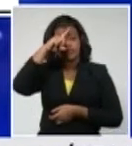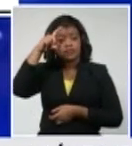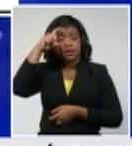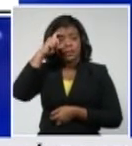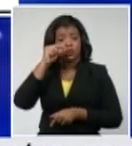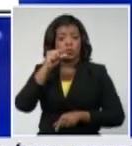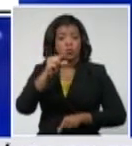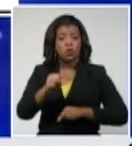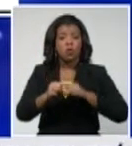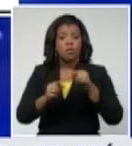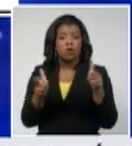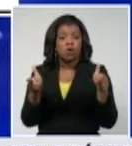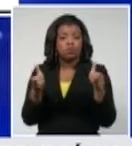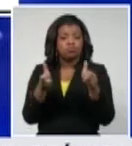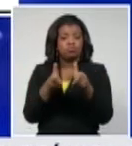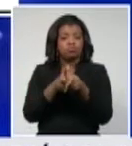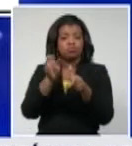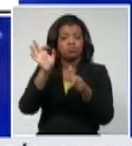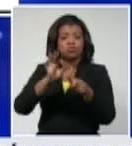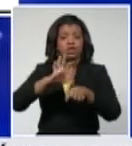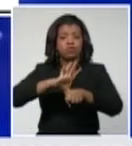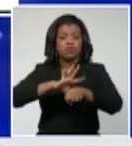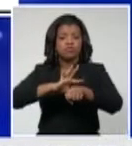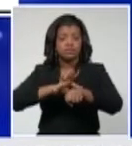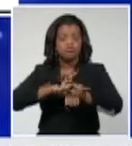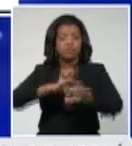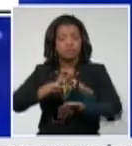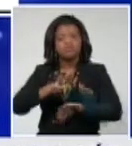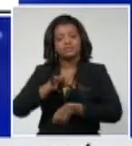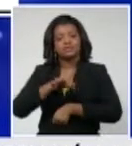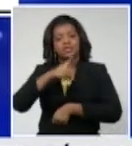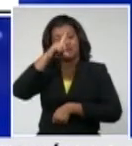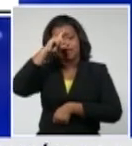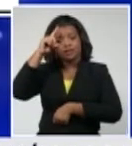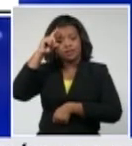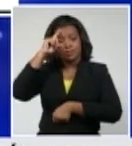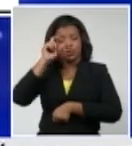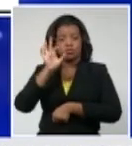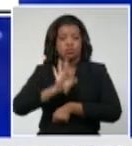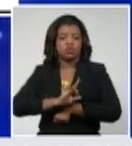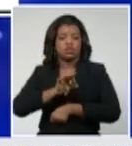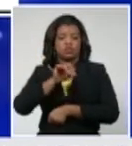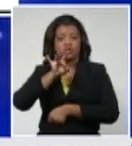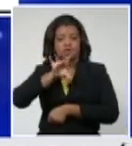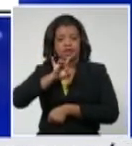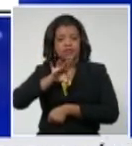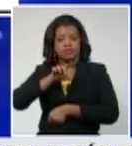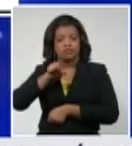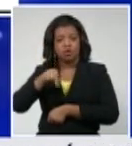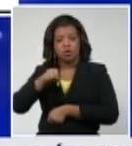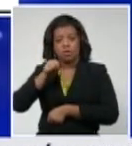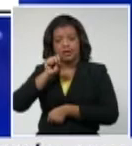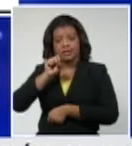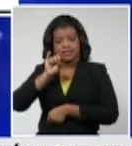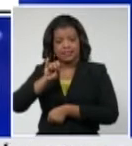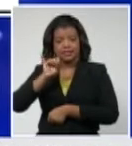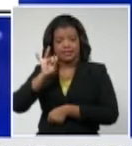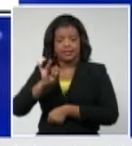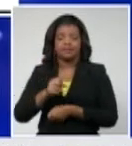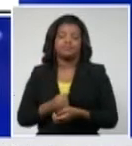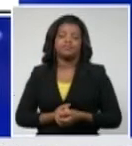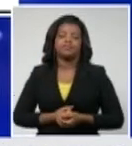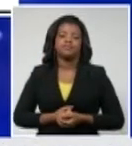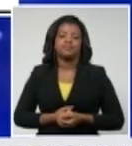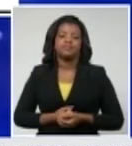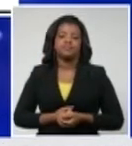Cienfuegos, Las Tunas, Granma, Guantánamo, and the Isle of Youth Special Municipality, with 0 cases over the last